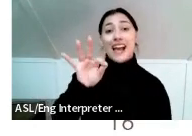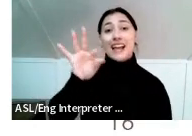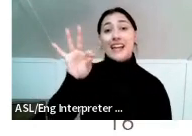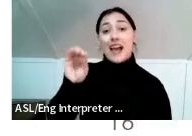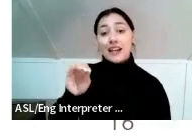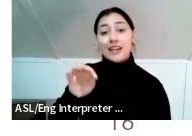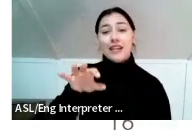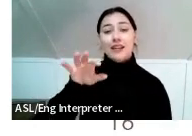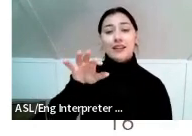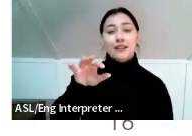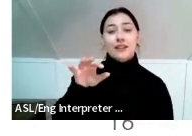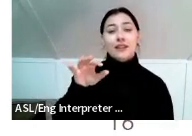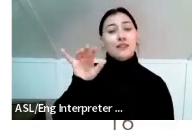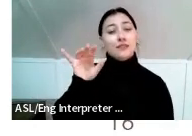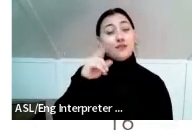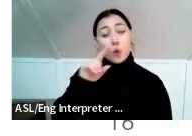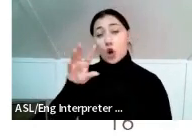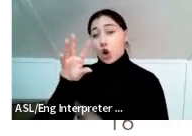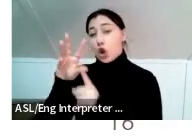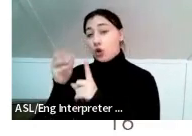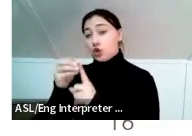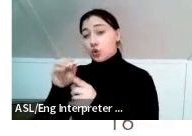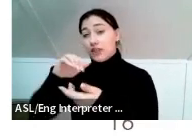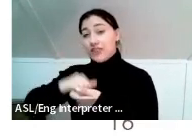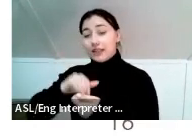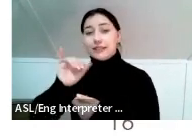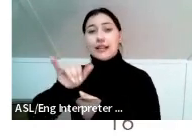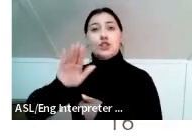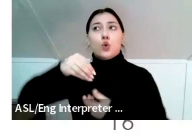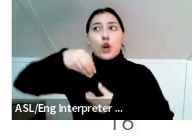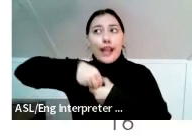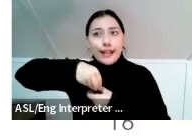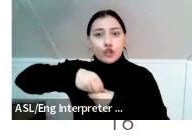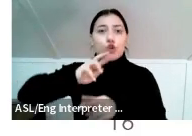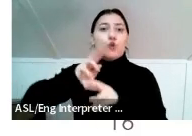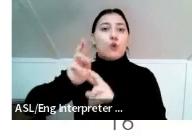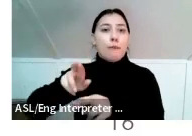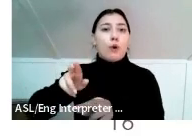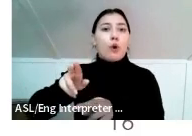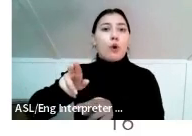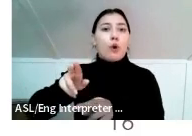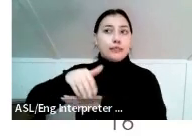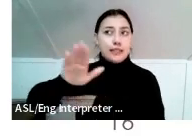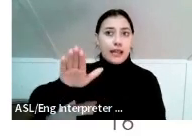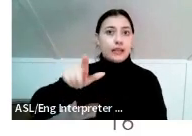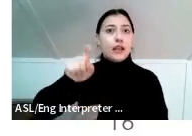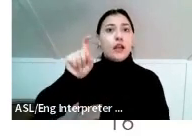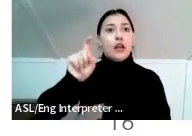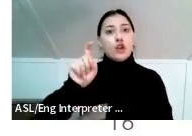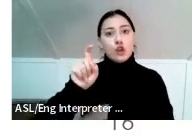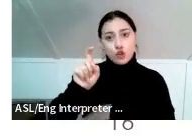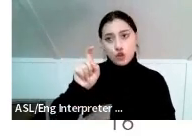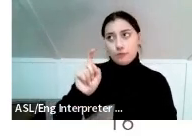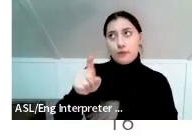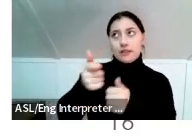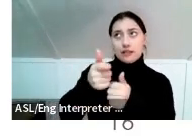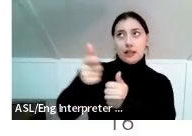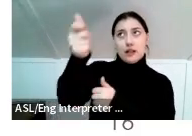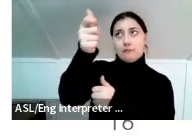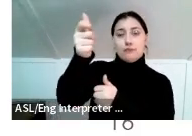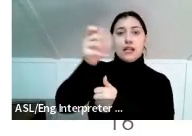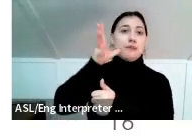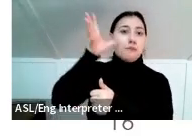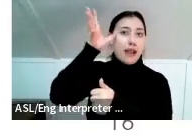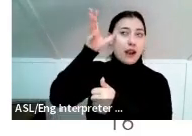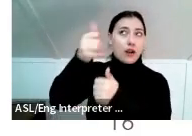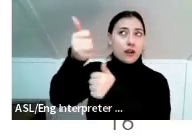cultural affiliates, that'll be your own internal reporting, which needs to be broken out from your parent organization. So you'll be reporting on